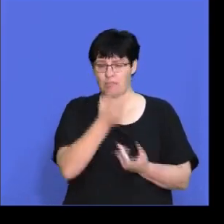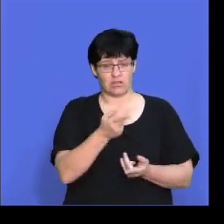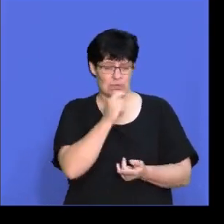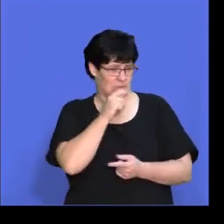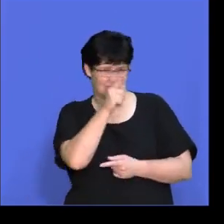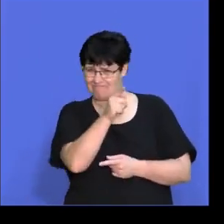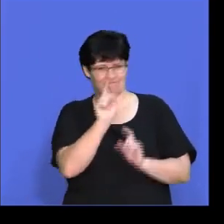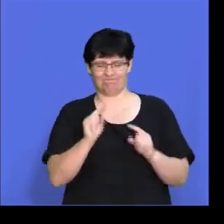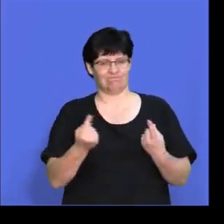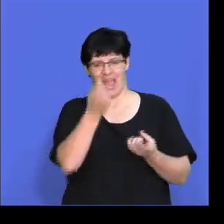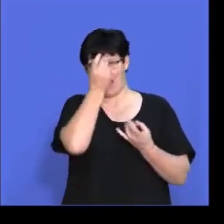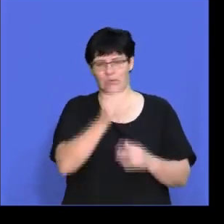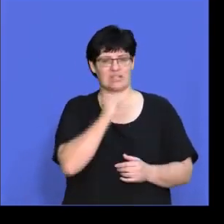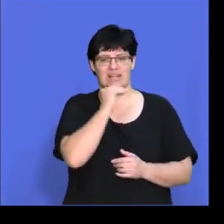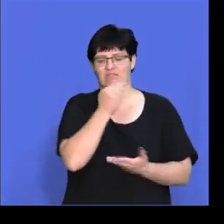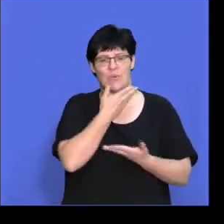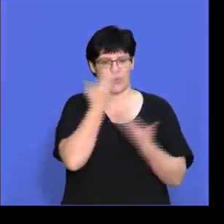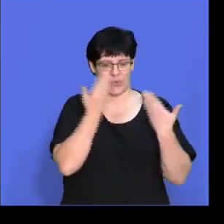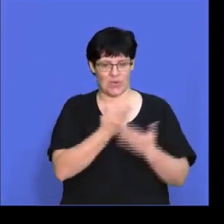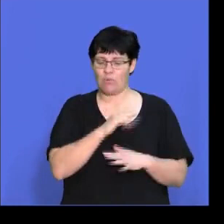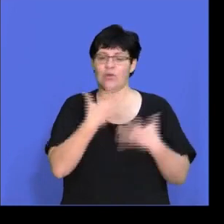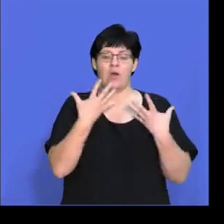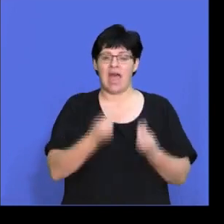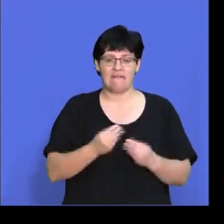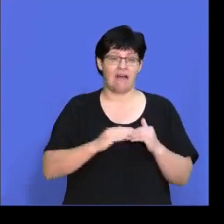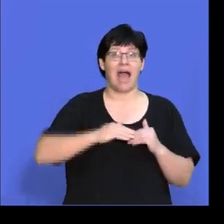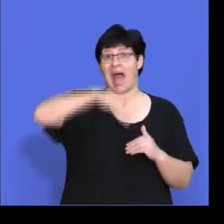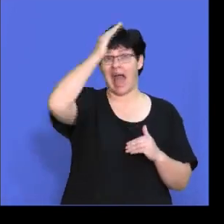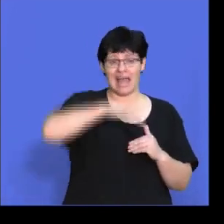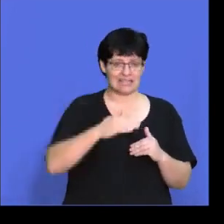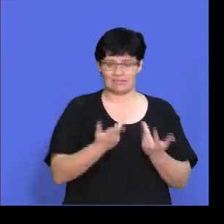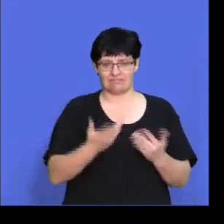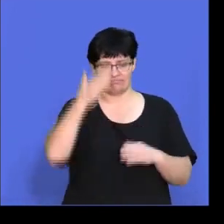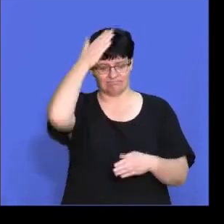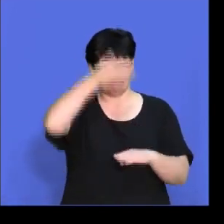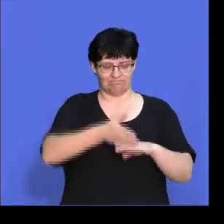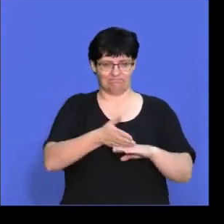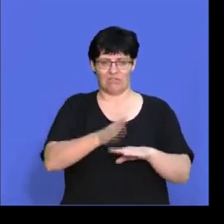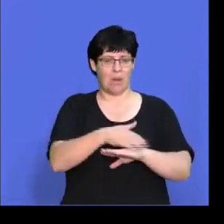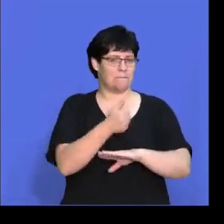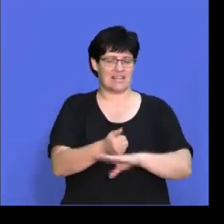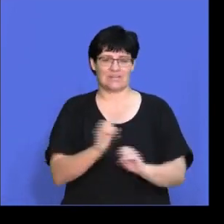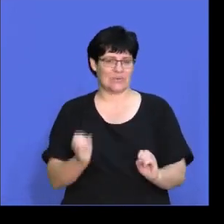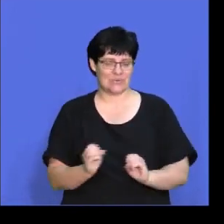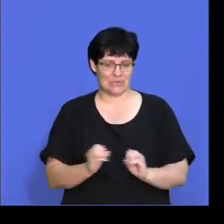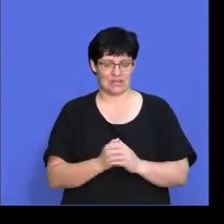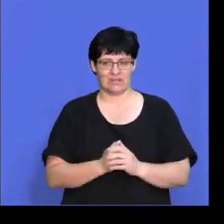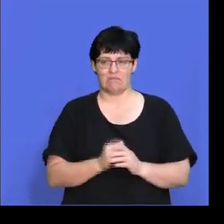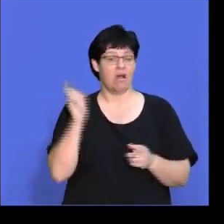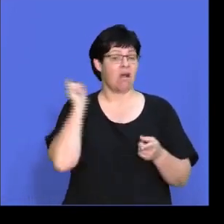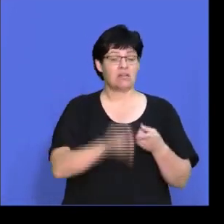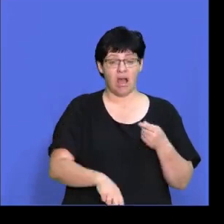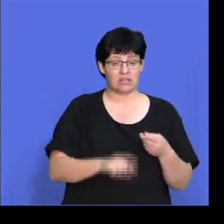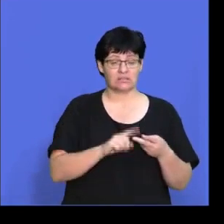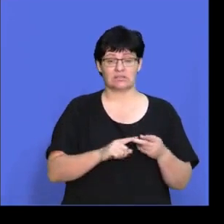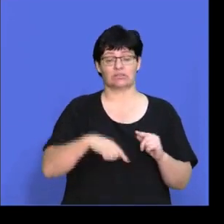use that formula directly because we don't have a height that is perpendicular to one of those bases. And we can't